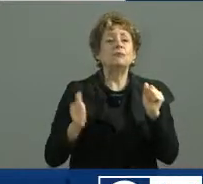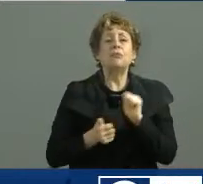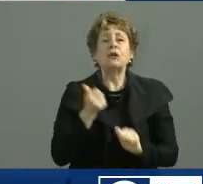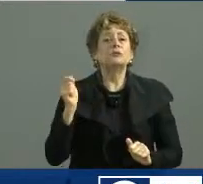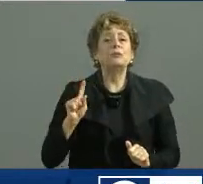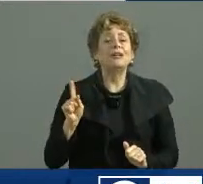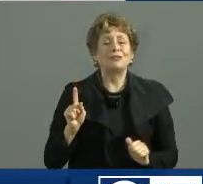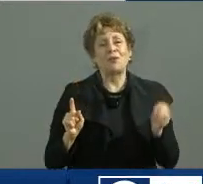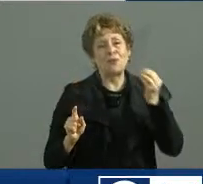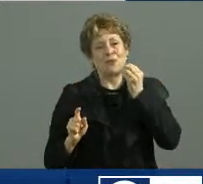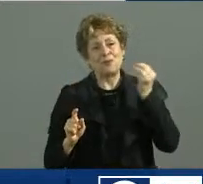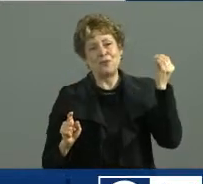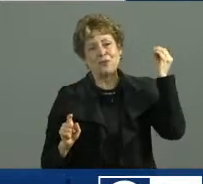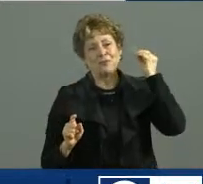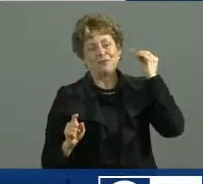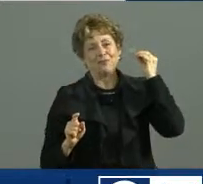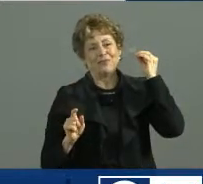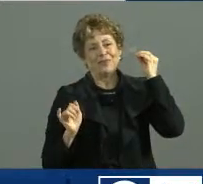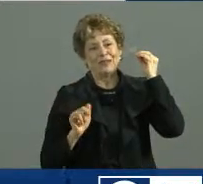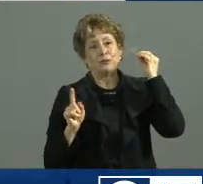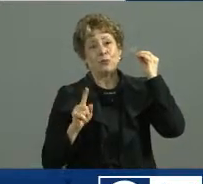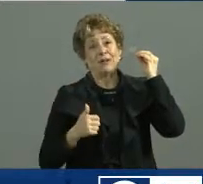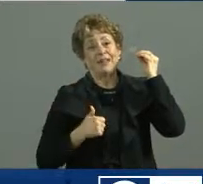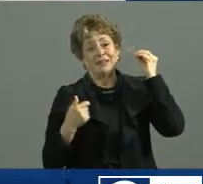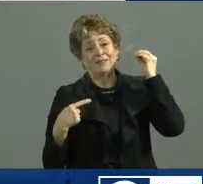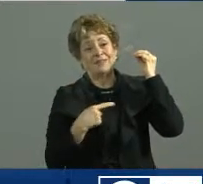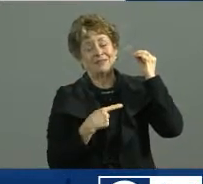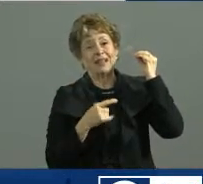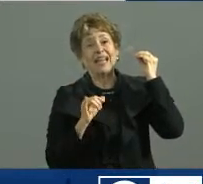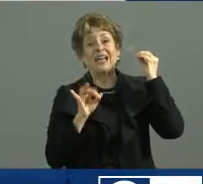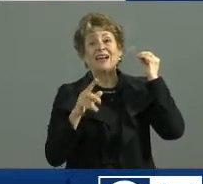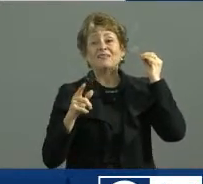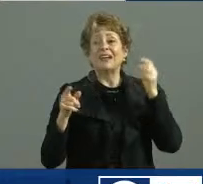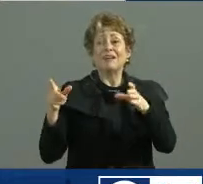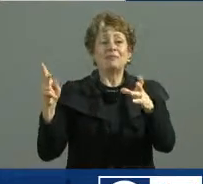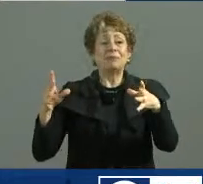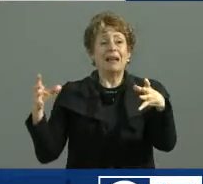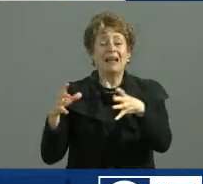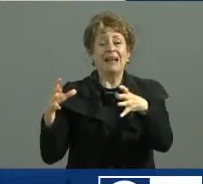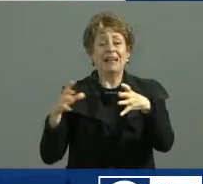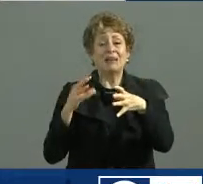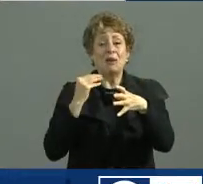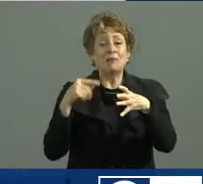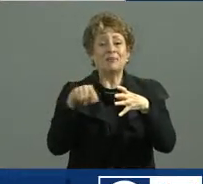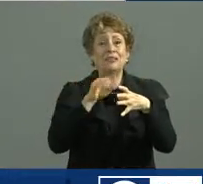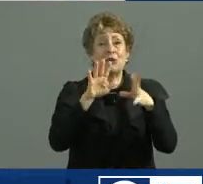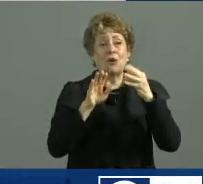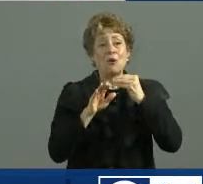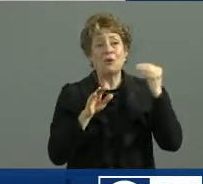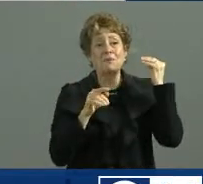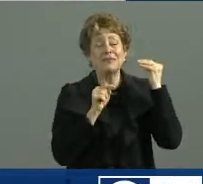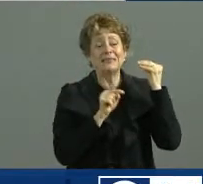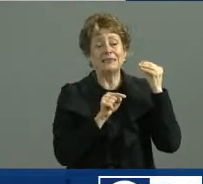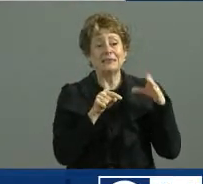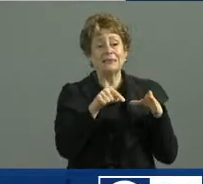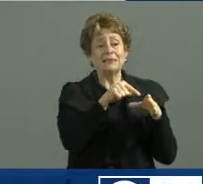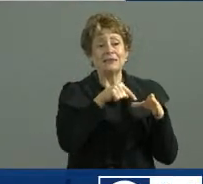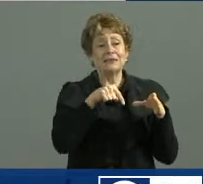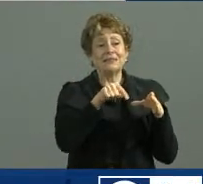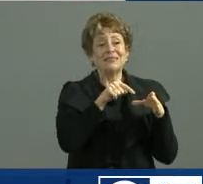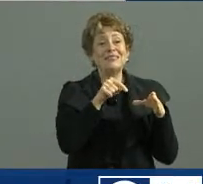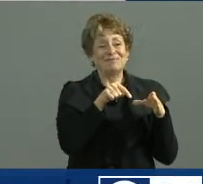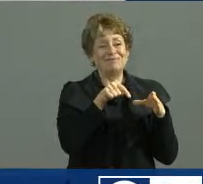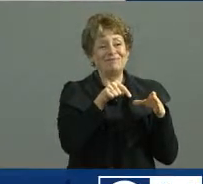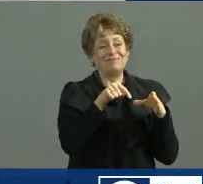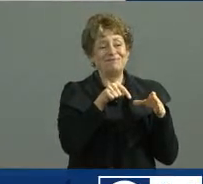with. If you decide to gather with people who are at your home or elsewhere, you're taking on the risk of